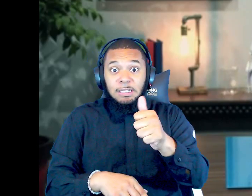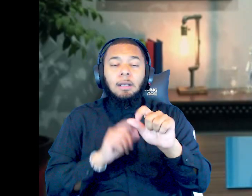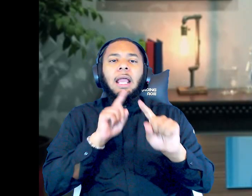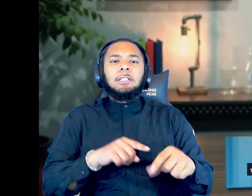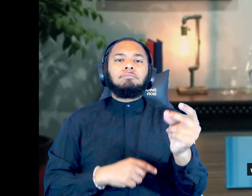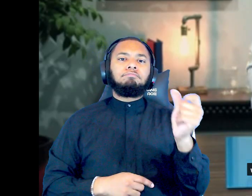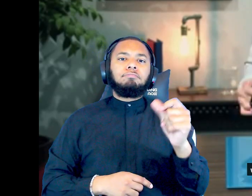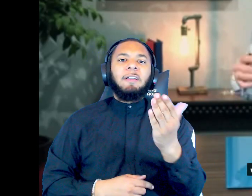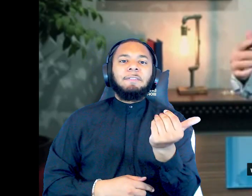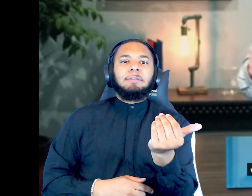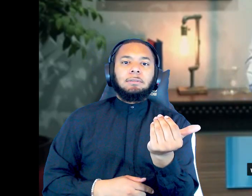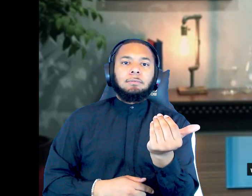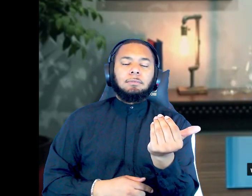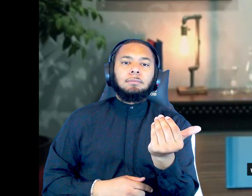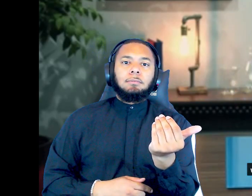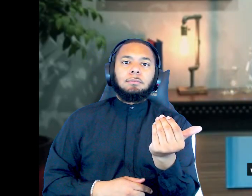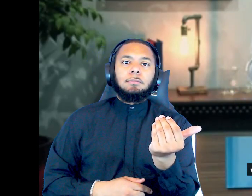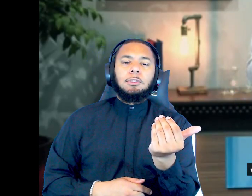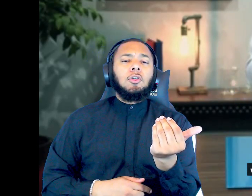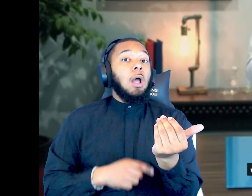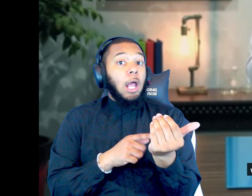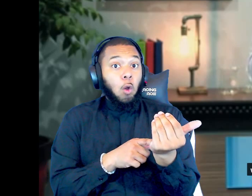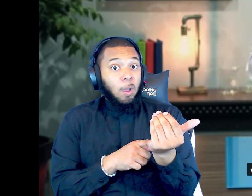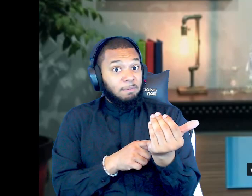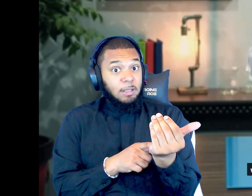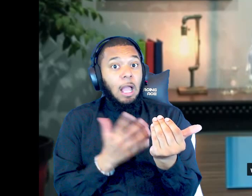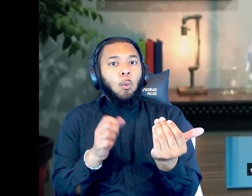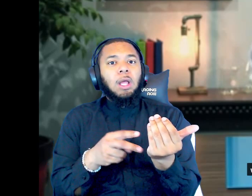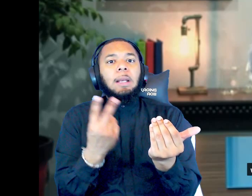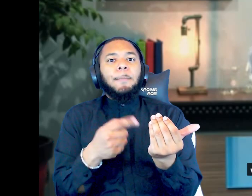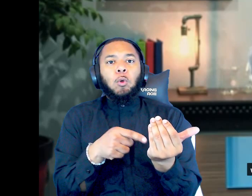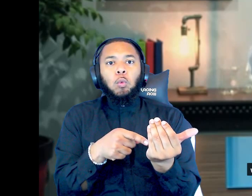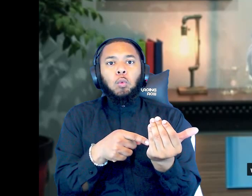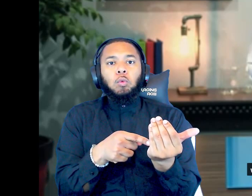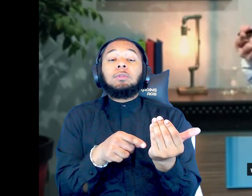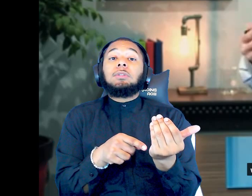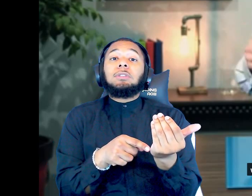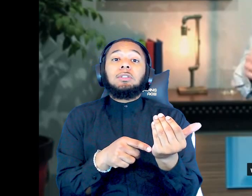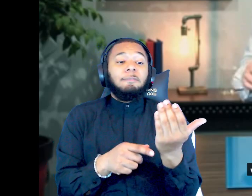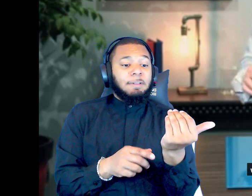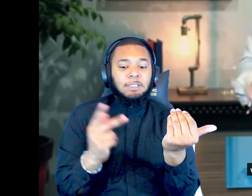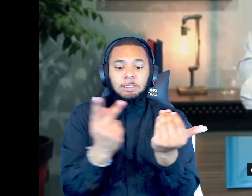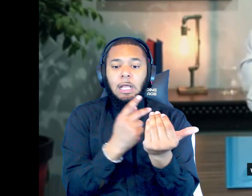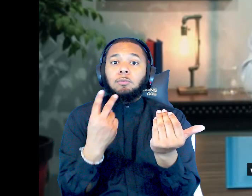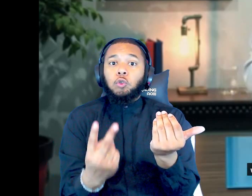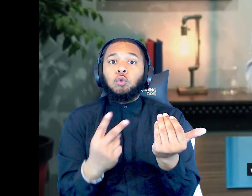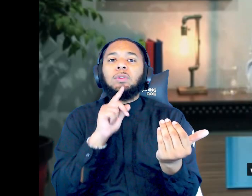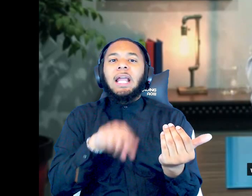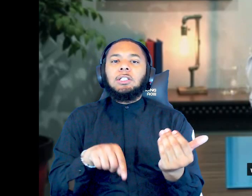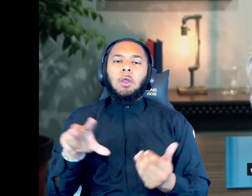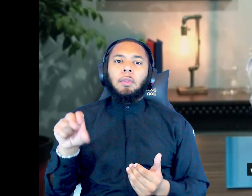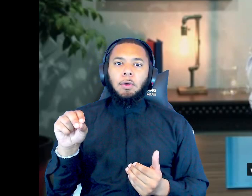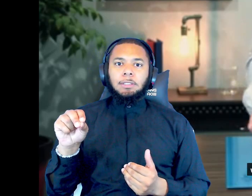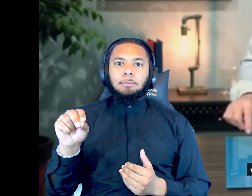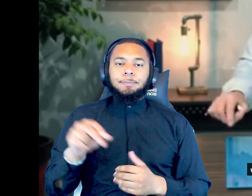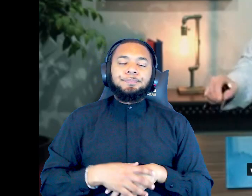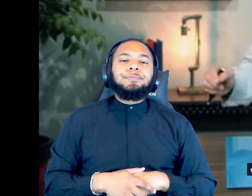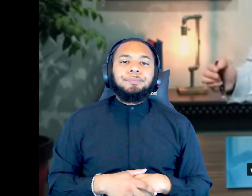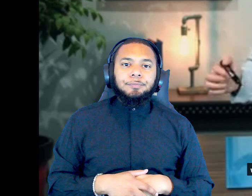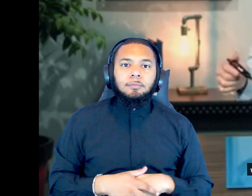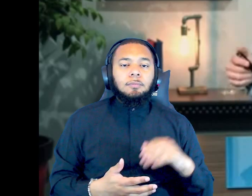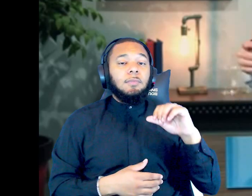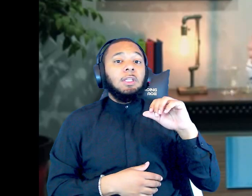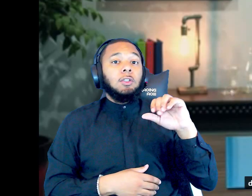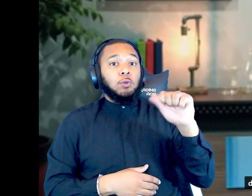Well, I don't want 10%. I want double that. Double of 10% is 20%. So if I did 10% of